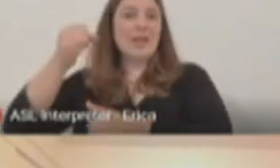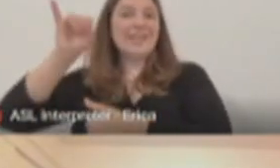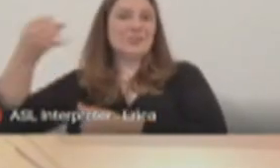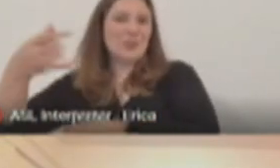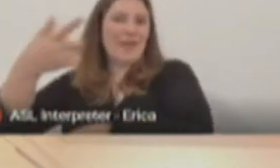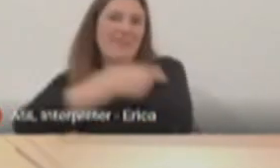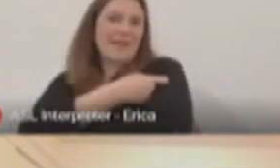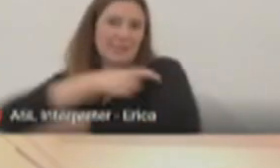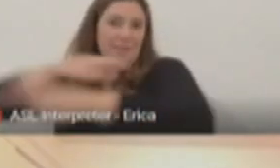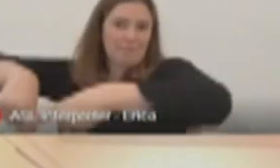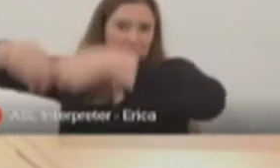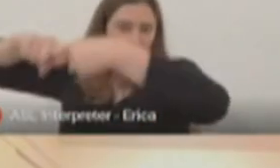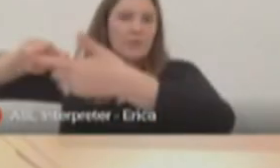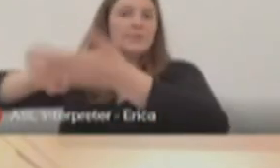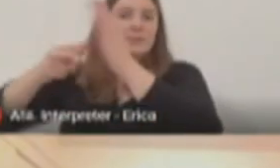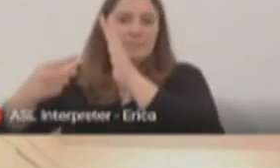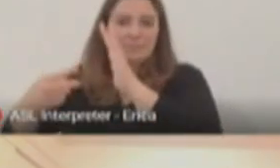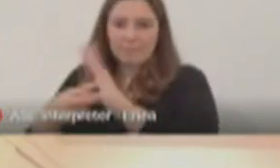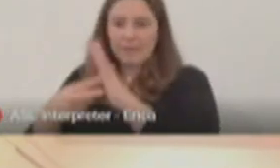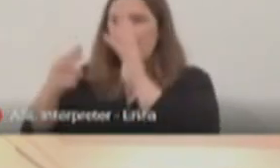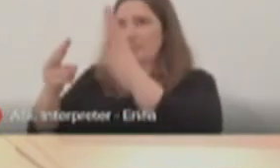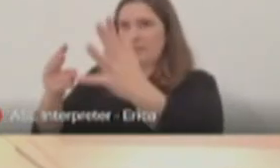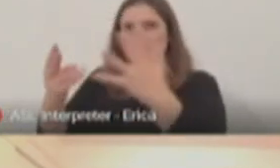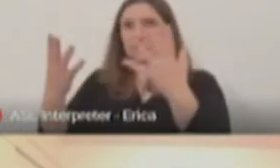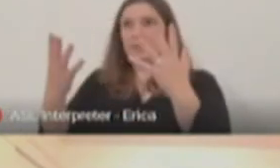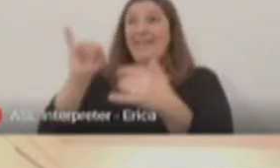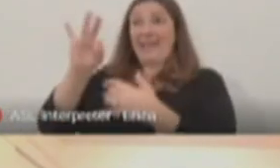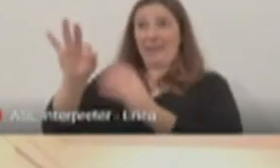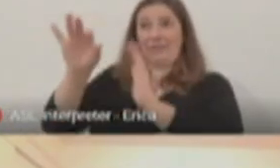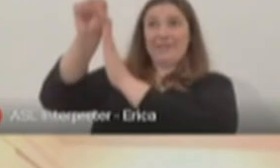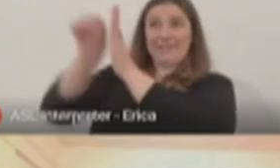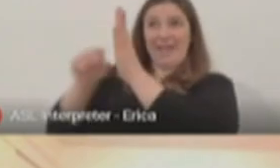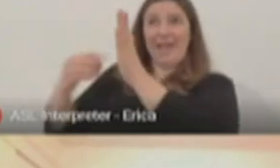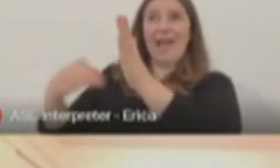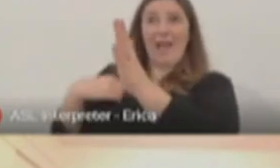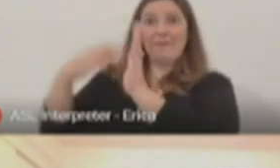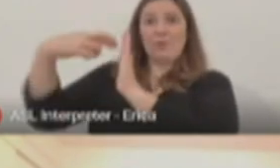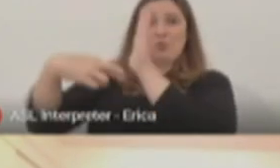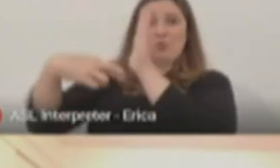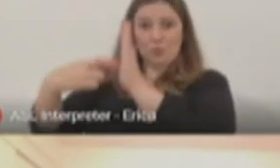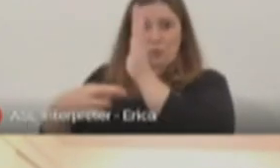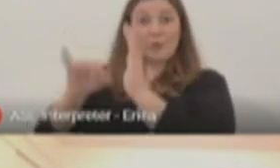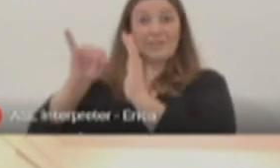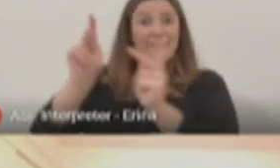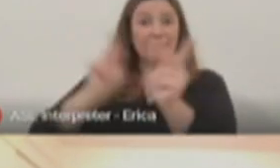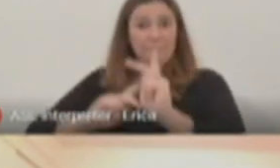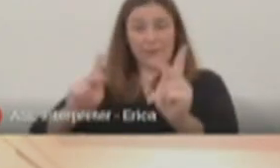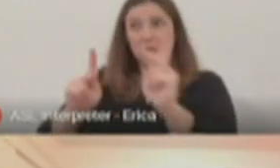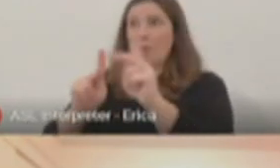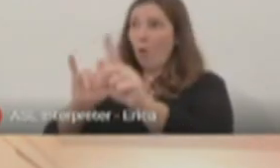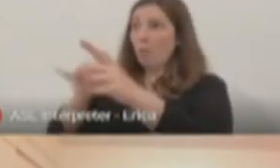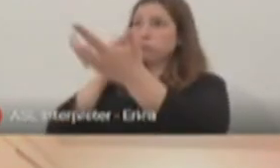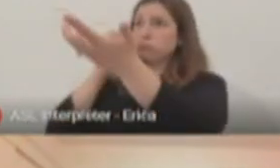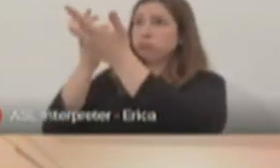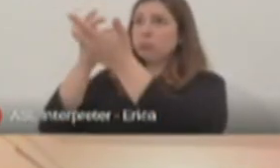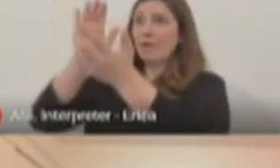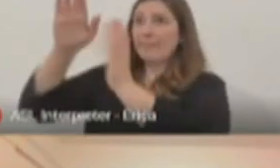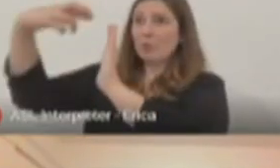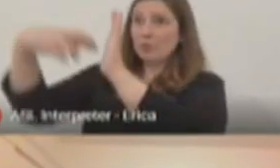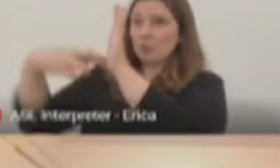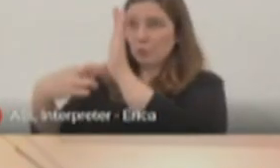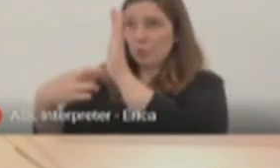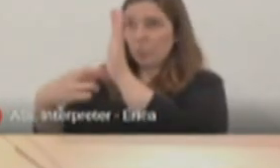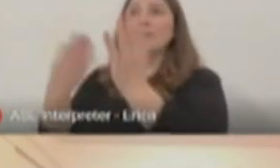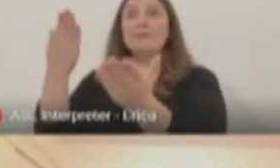for folks who fit into that parameter based on state guidance so that individuals can request if they are approved to